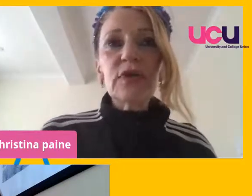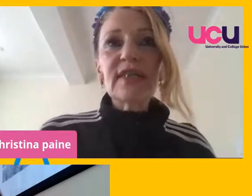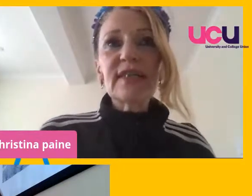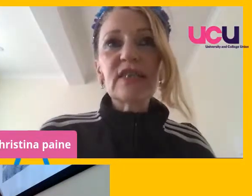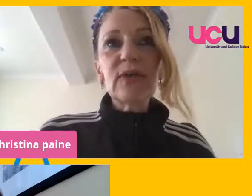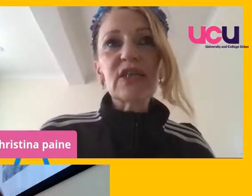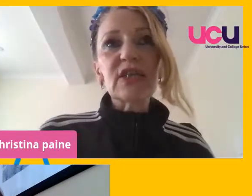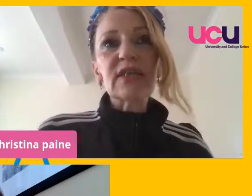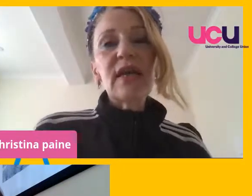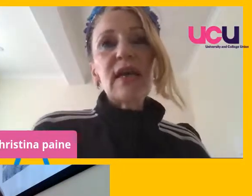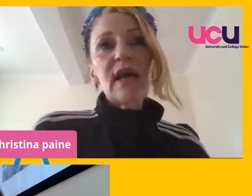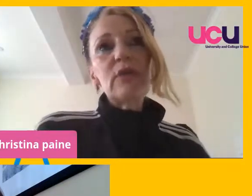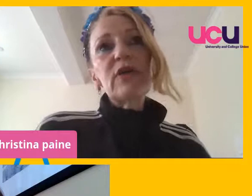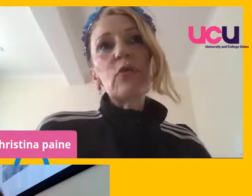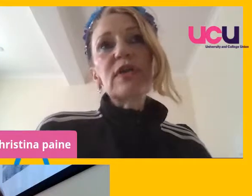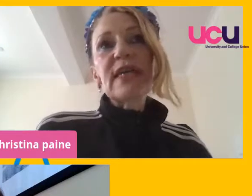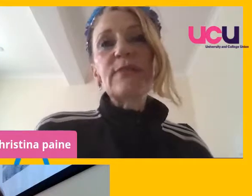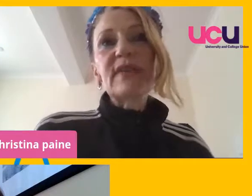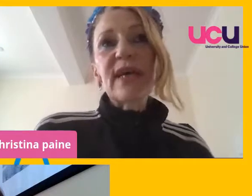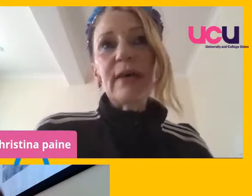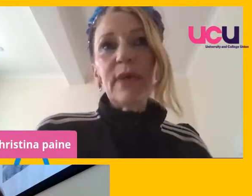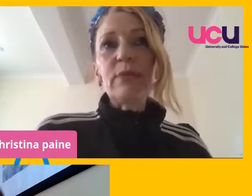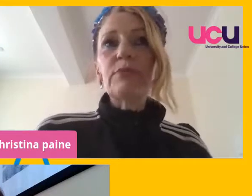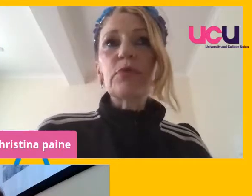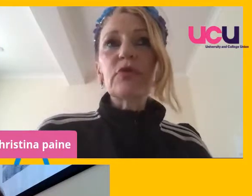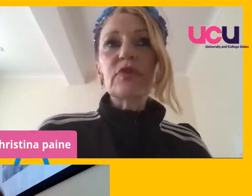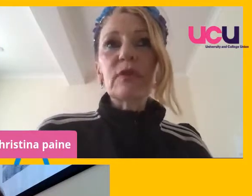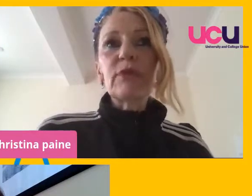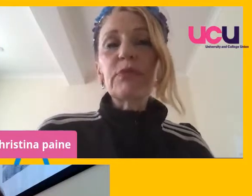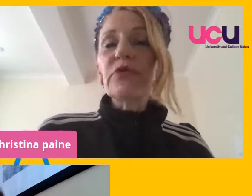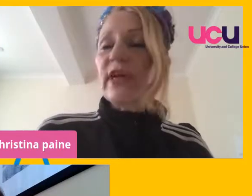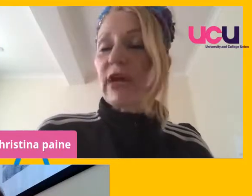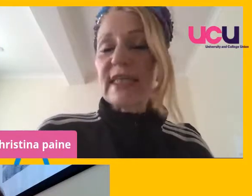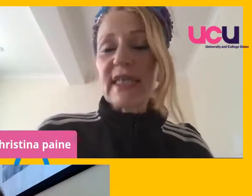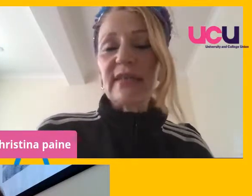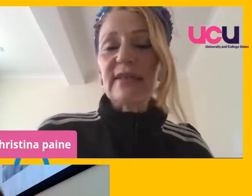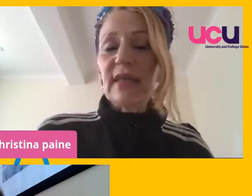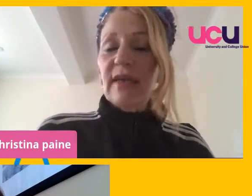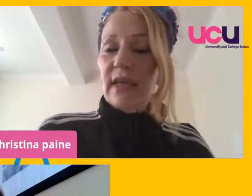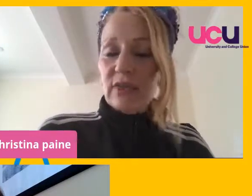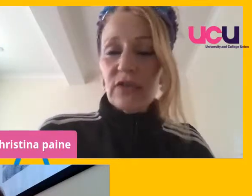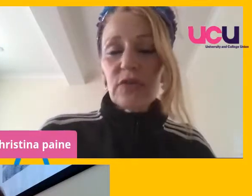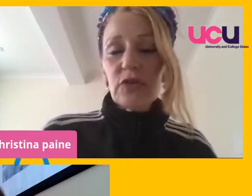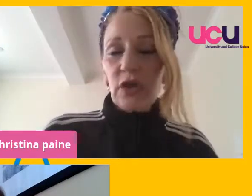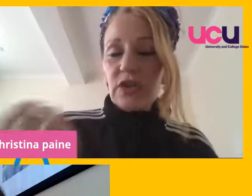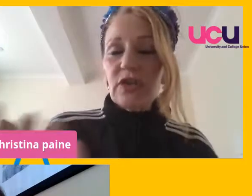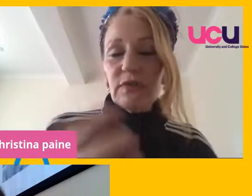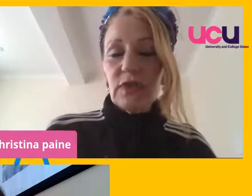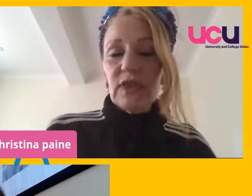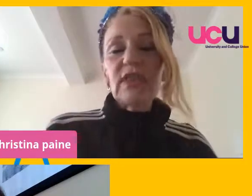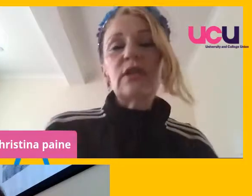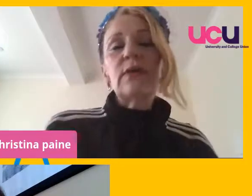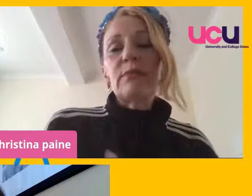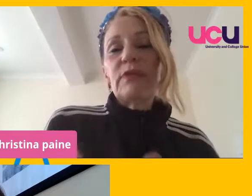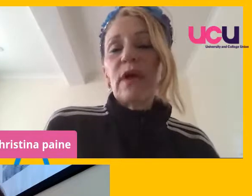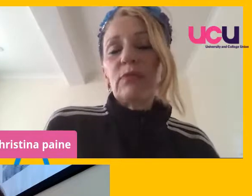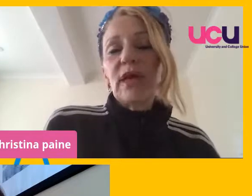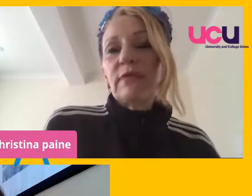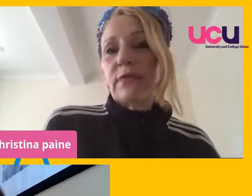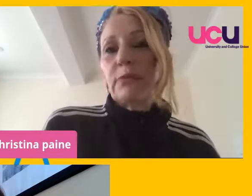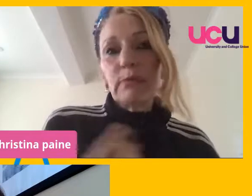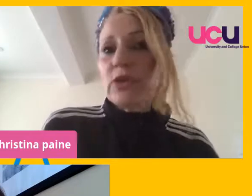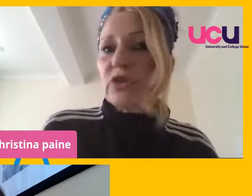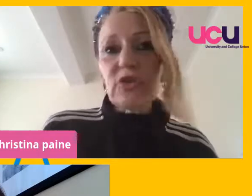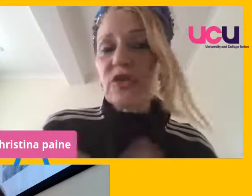kinds of crisis situations. And we've coordinated with them, and we've brought their ideas into the structures of UCU, and we